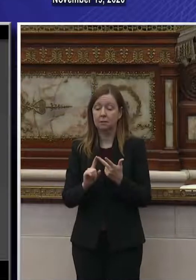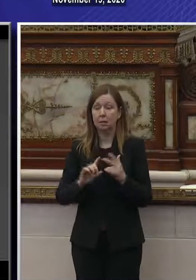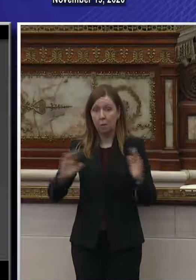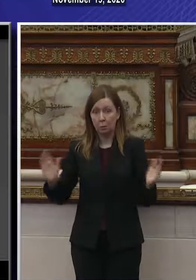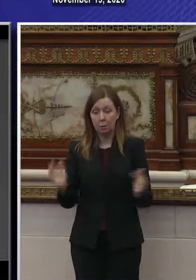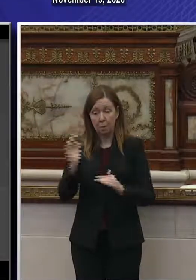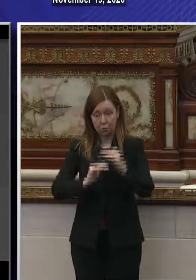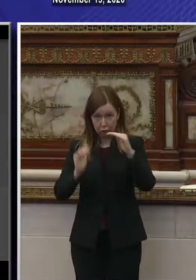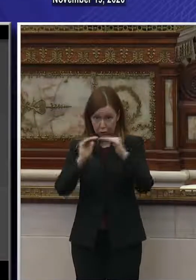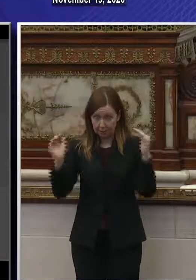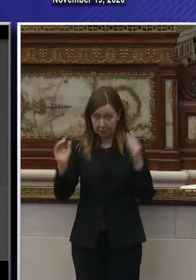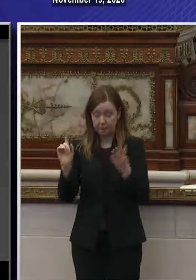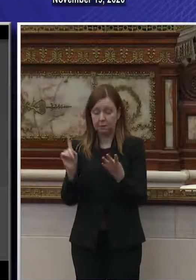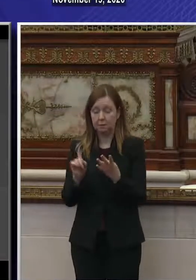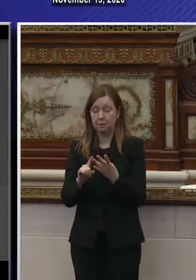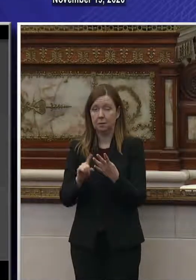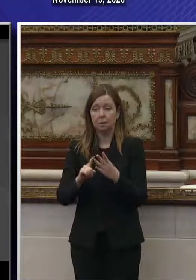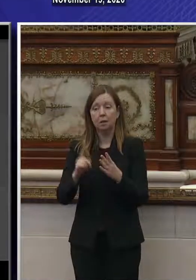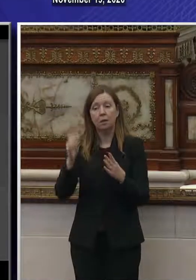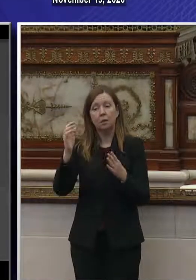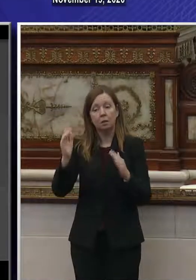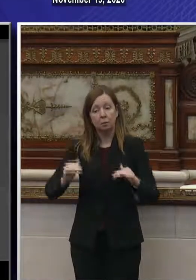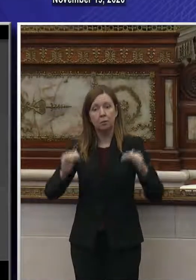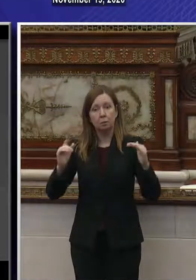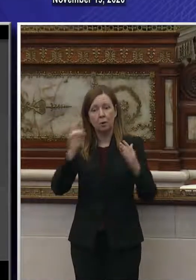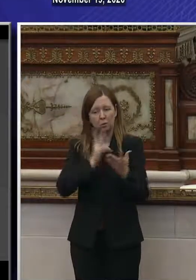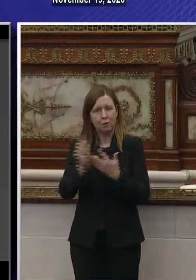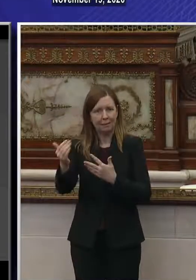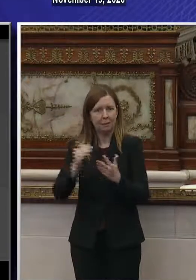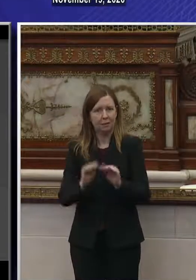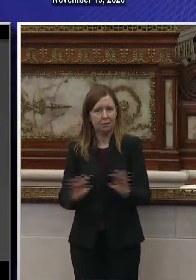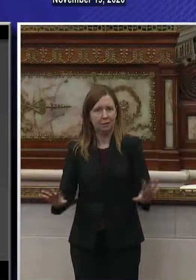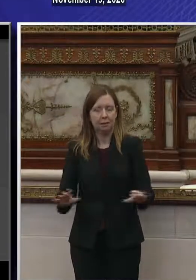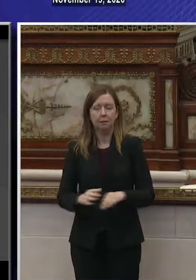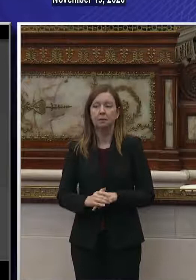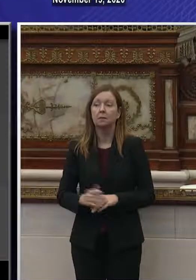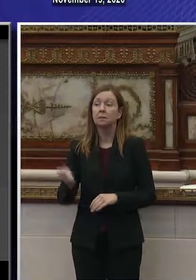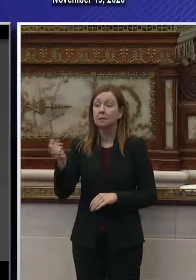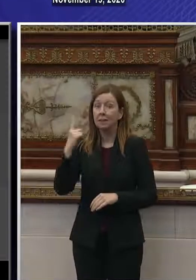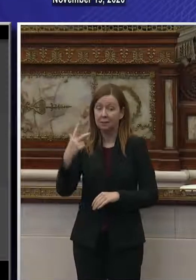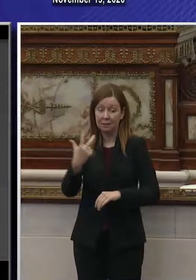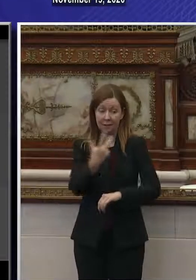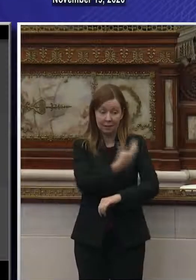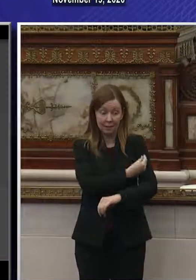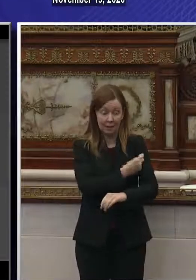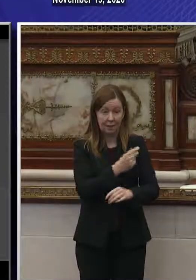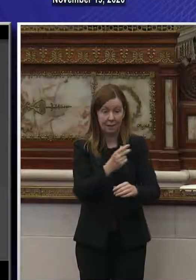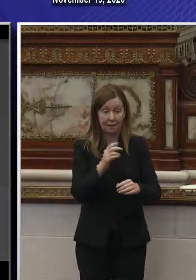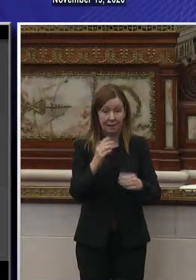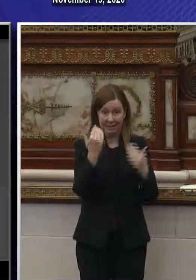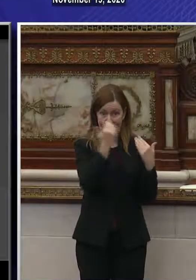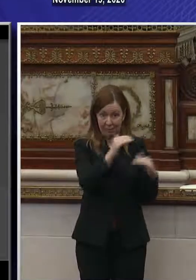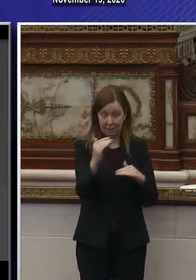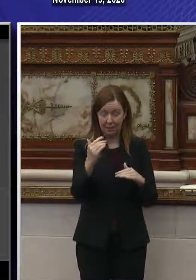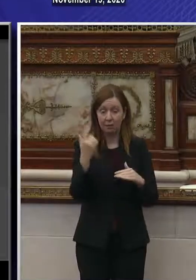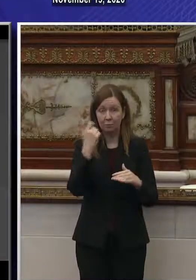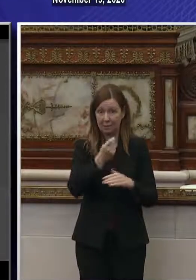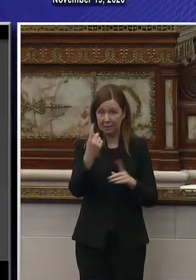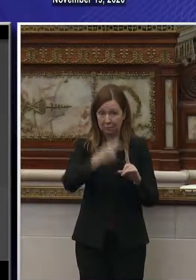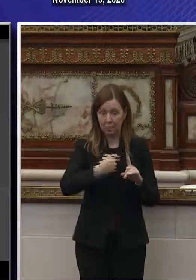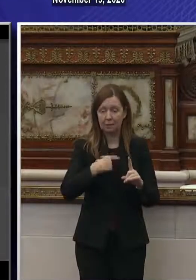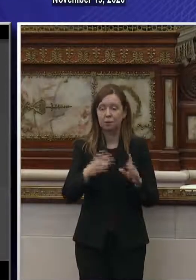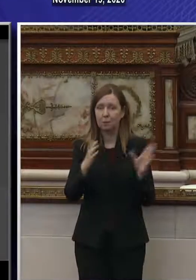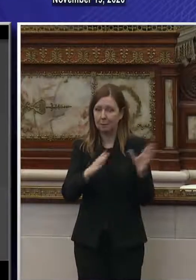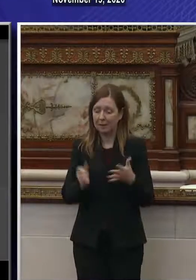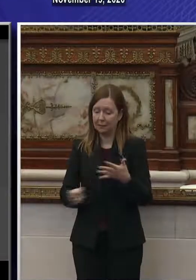promote justice, and 4, promote transparency. Understanding that supply will be limited for several months, we plan to prioritize the following